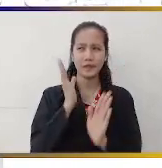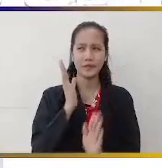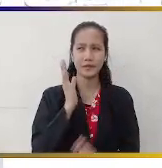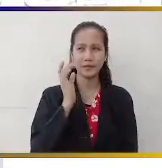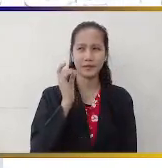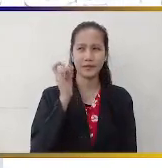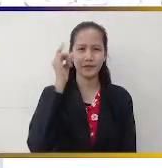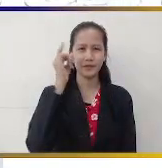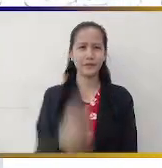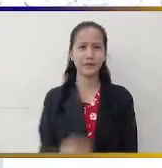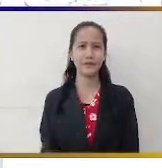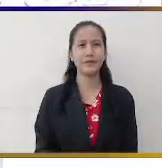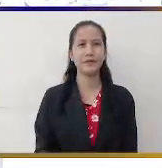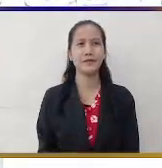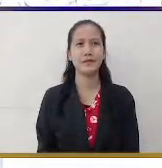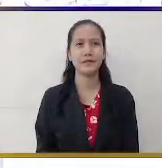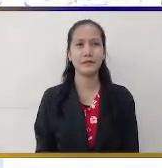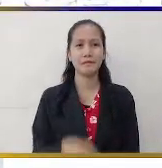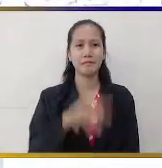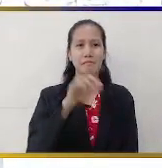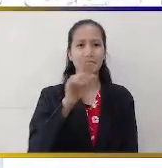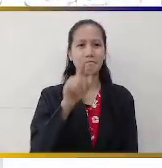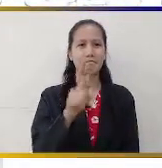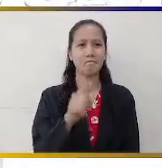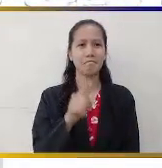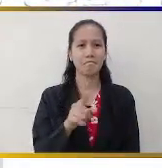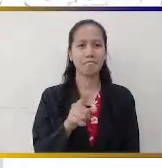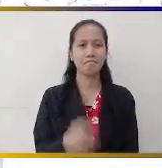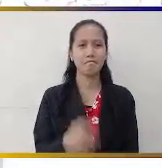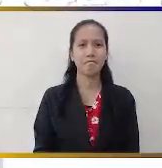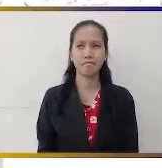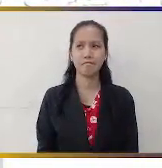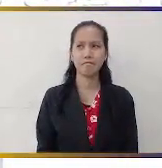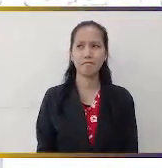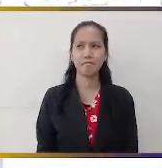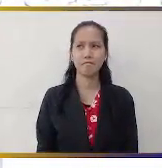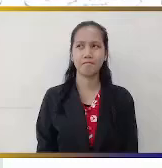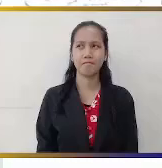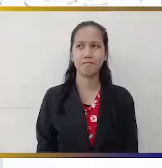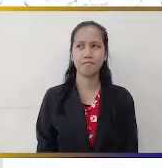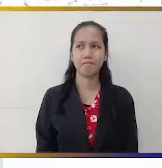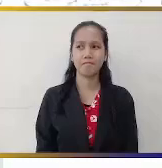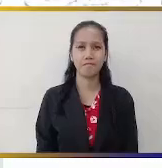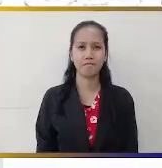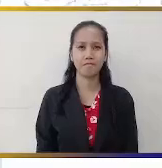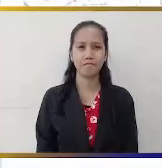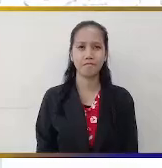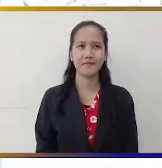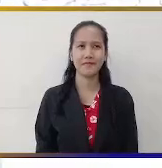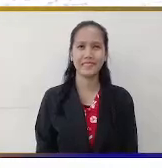Amen. And by the way, if you have two wives, you're going to be punished. Two mother-in-laws. Amen.